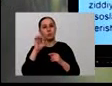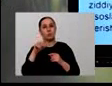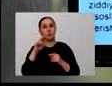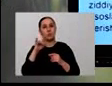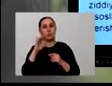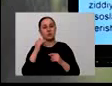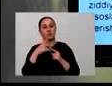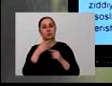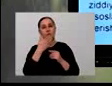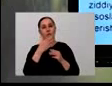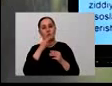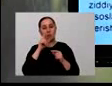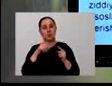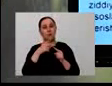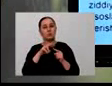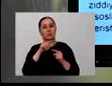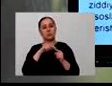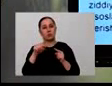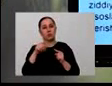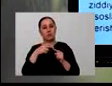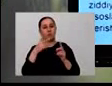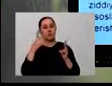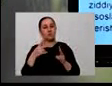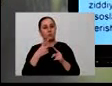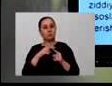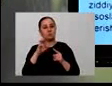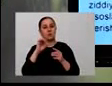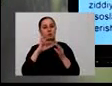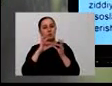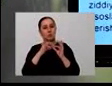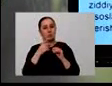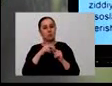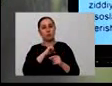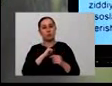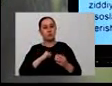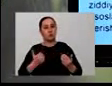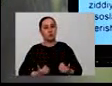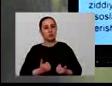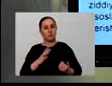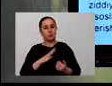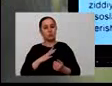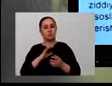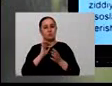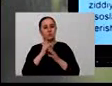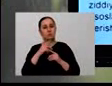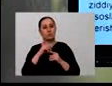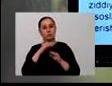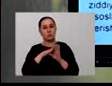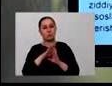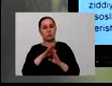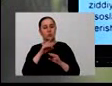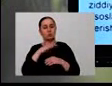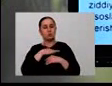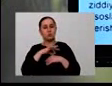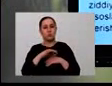ma'lum bir tarixiy davr fojialarini badiiy talqin qilish bilan birga o'zi yashab turgan ziddiyatlarga to'la muhit,